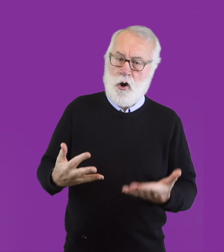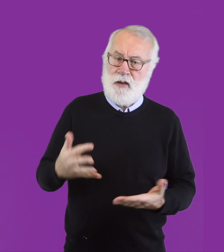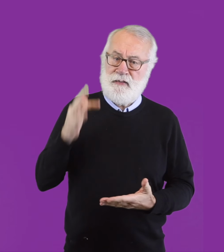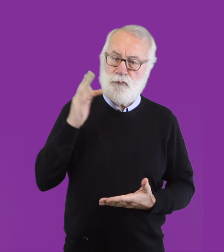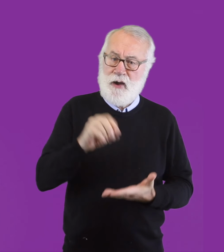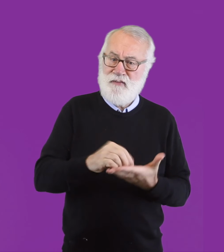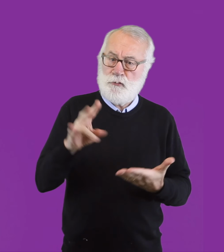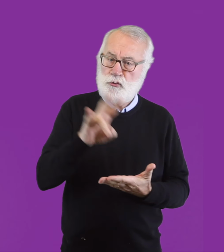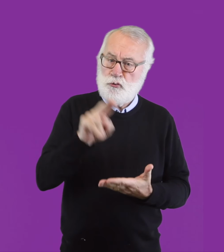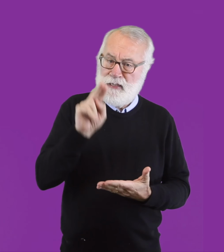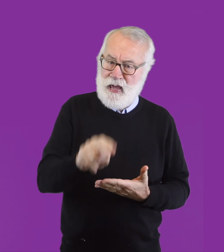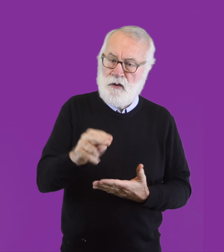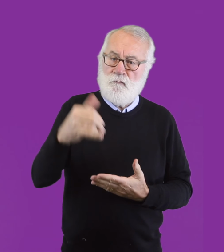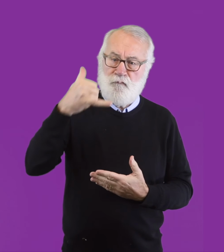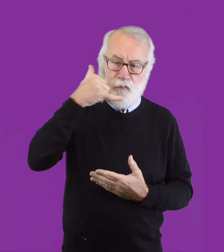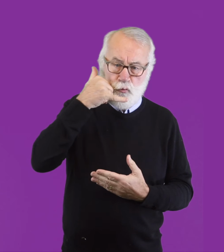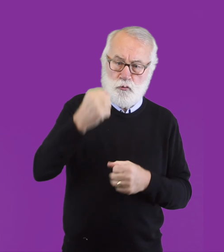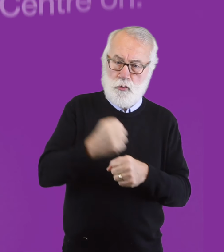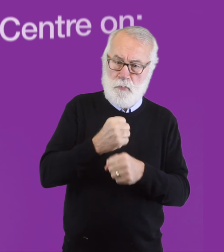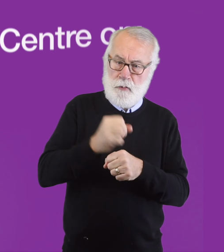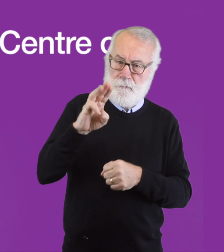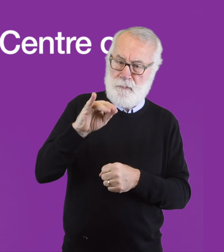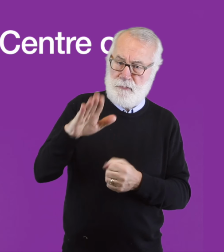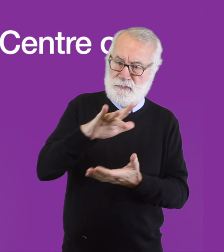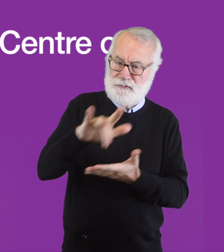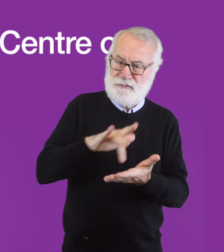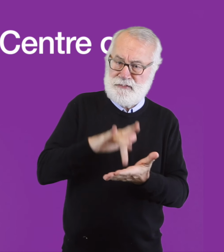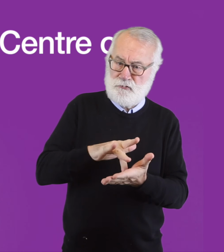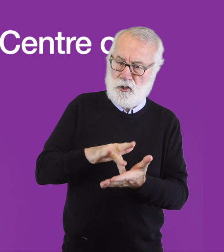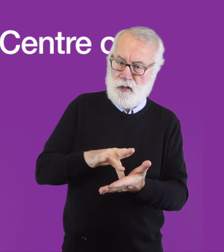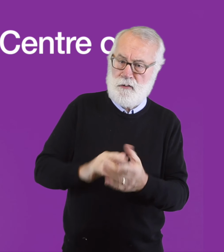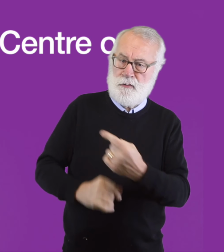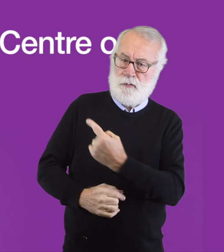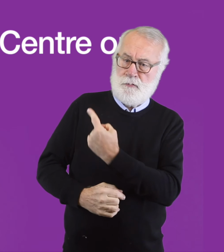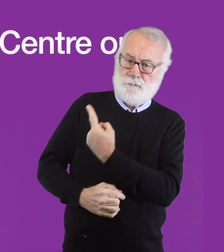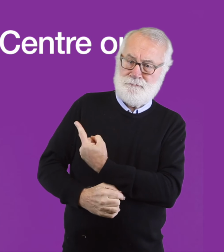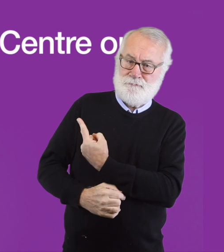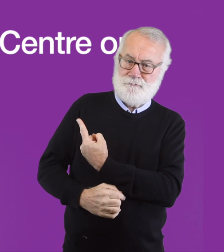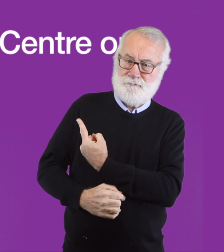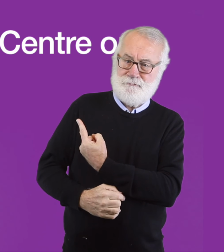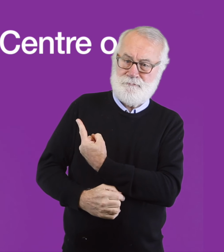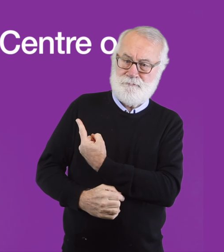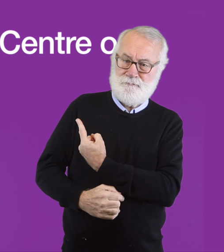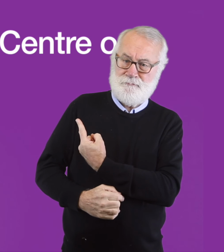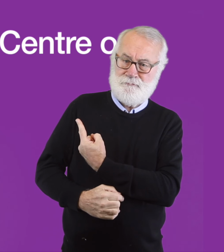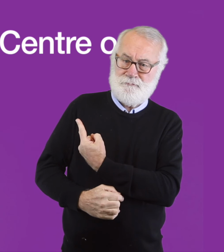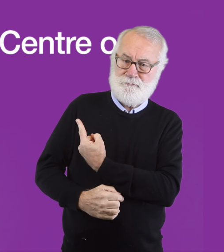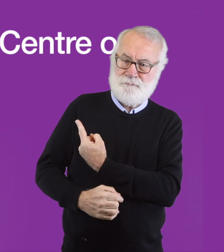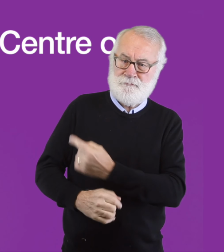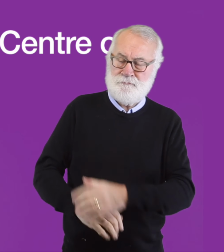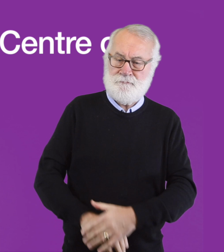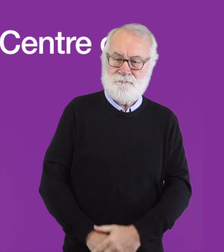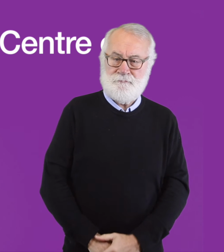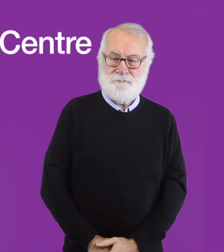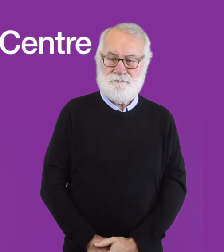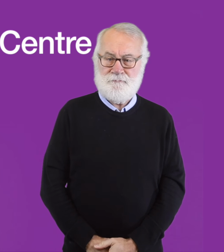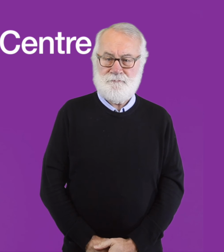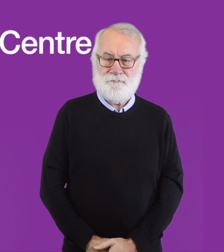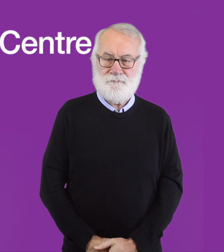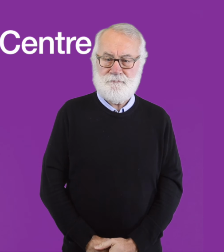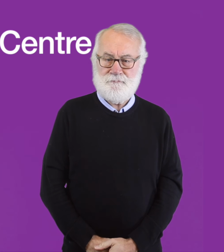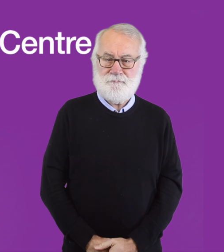You can find out more about PIP online, including the PIP assessment guide at nidirect.gov.uk forward